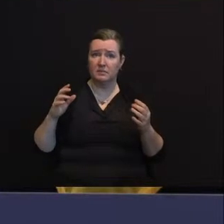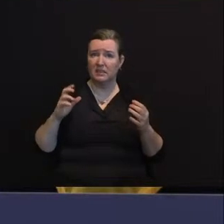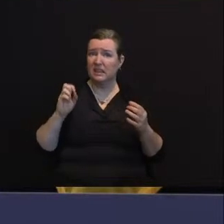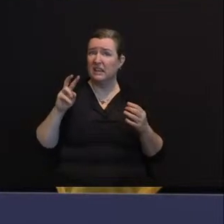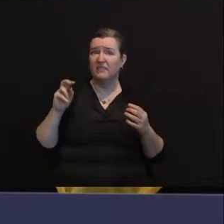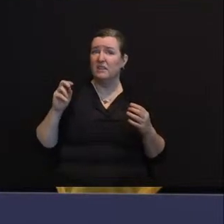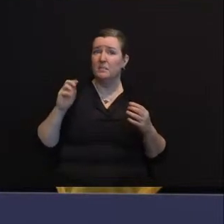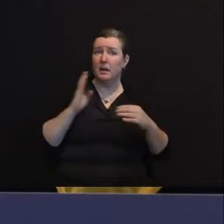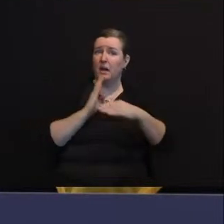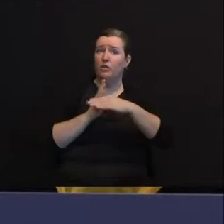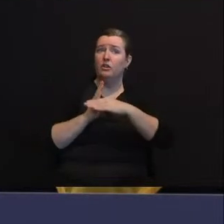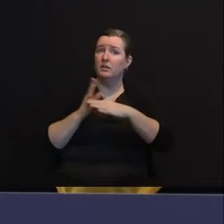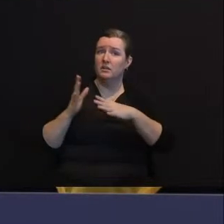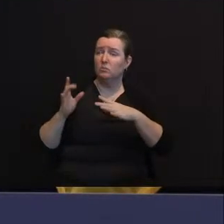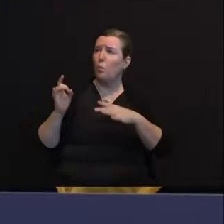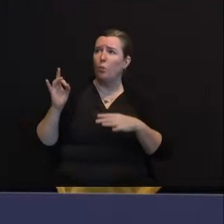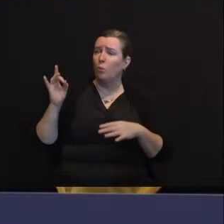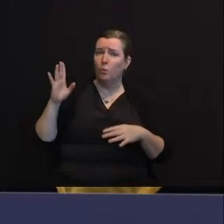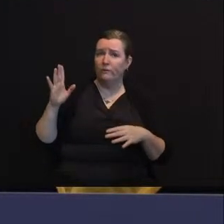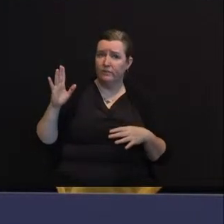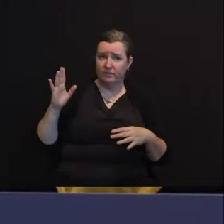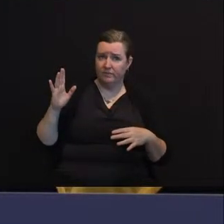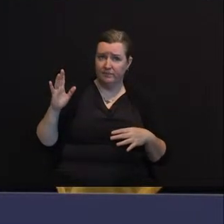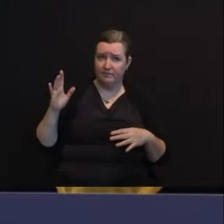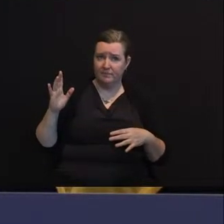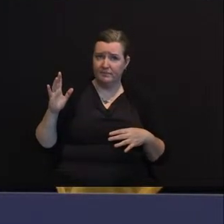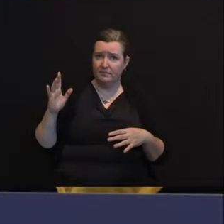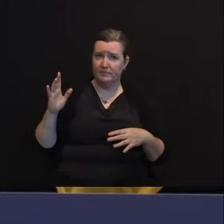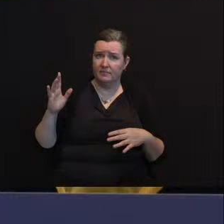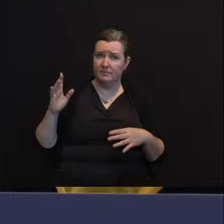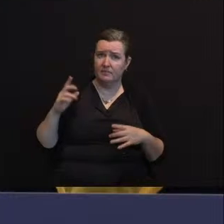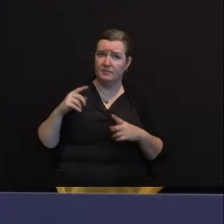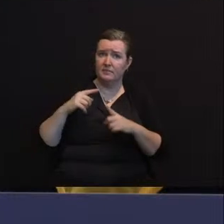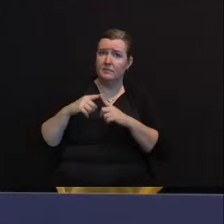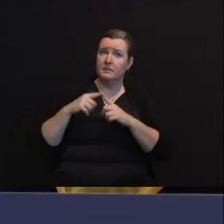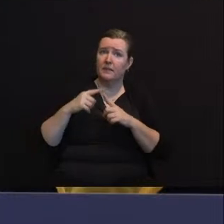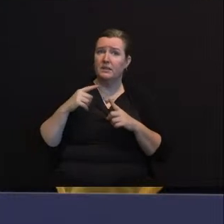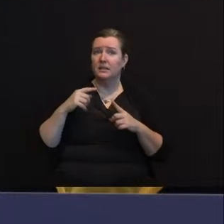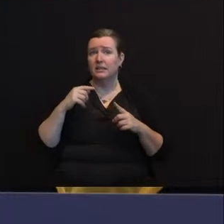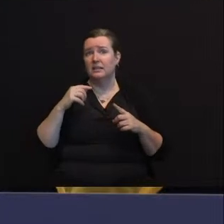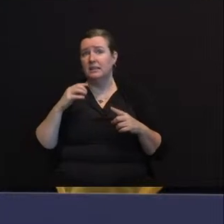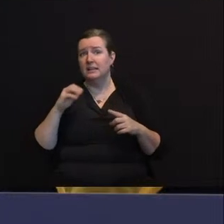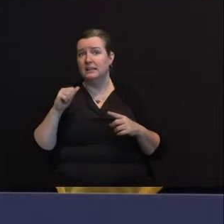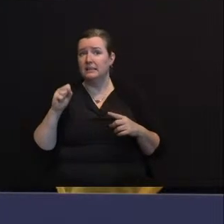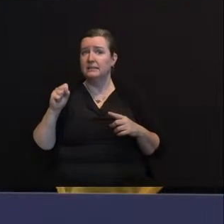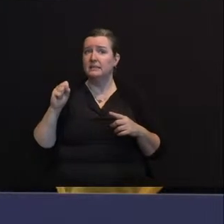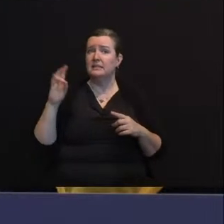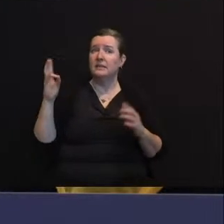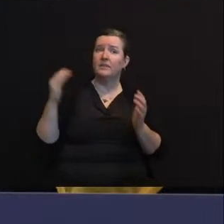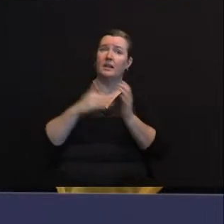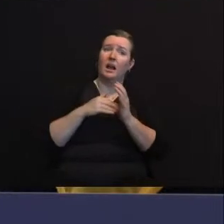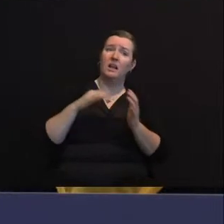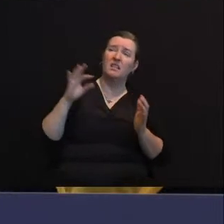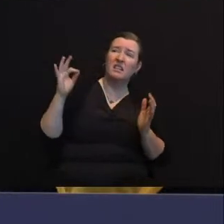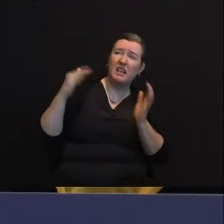models, you get, cases a day, somewhere between 7,000 and